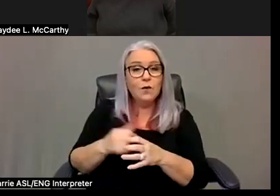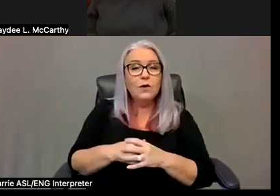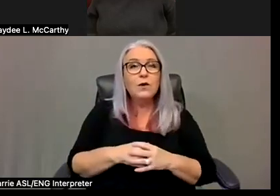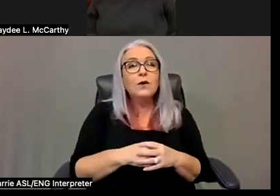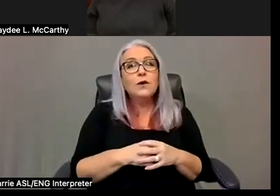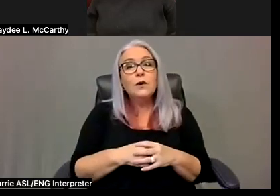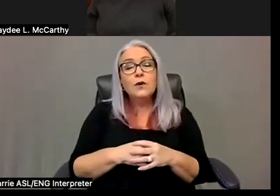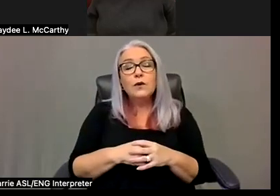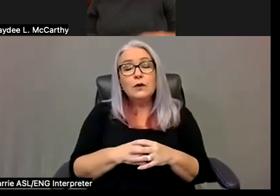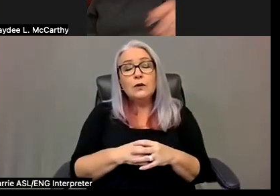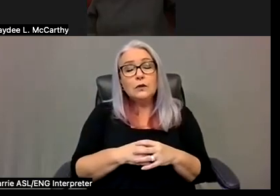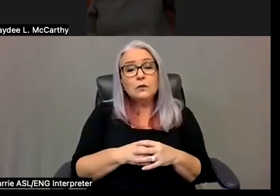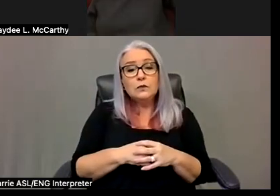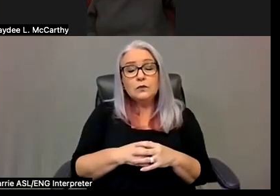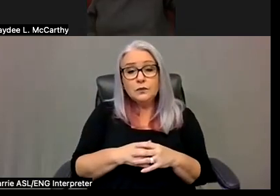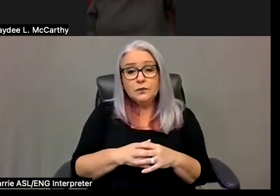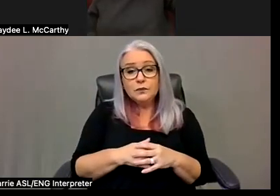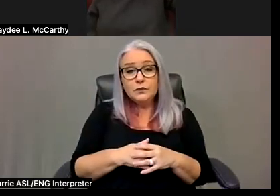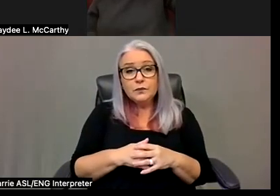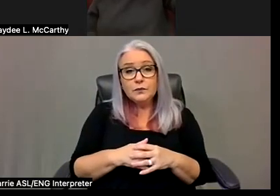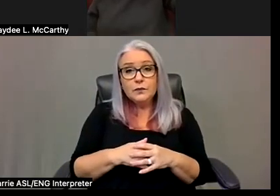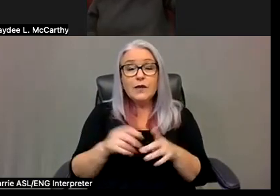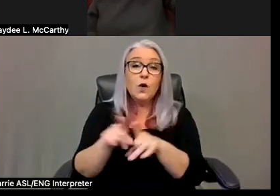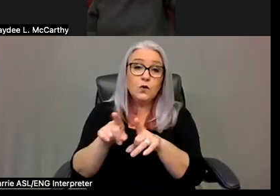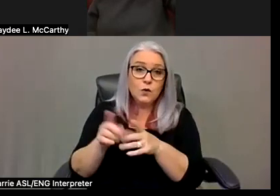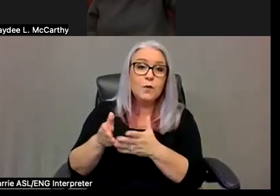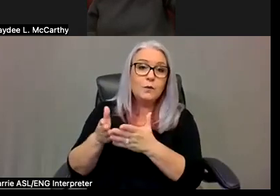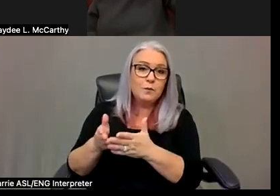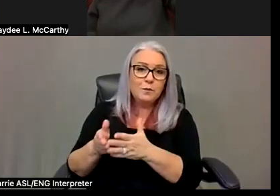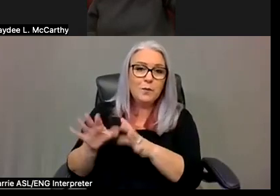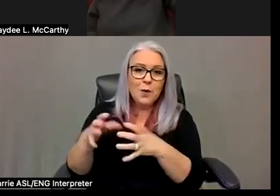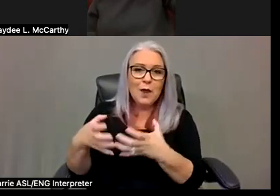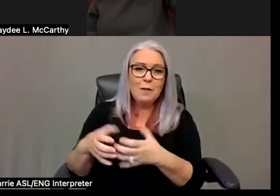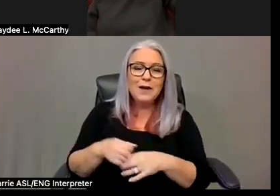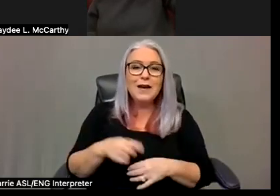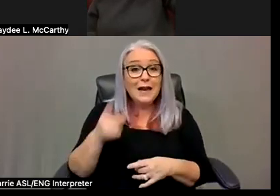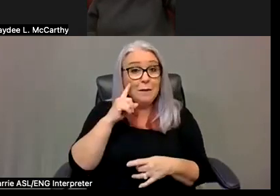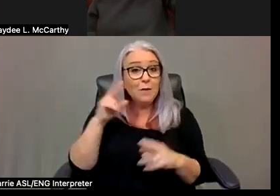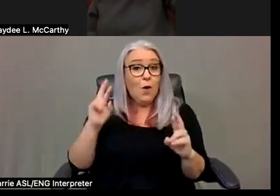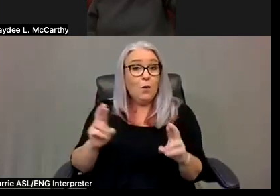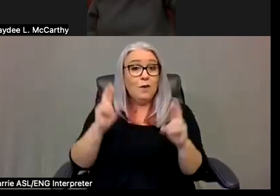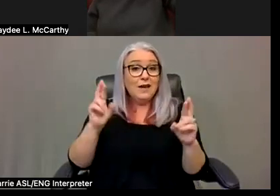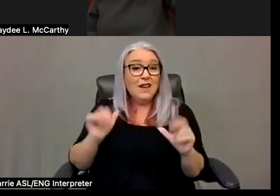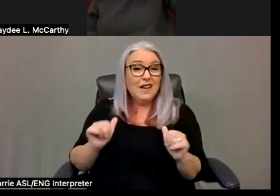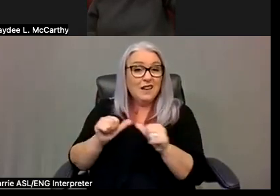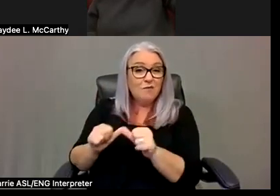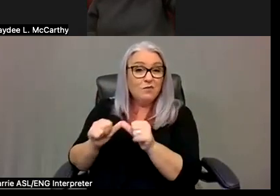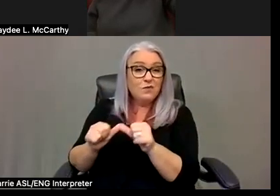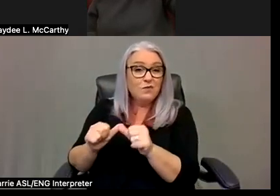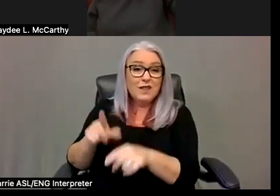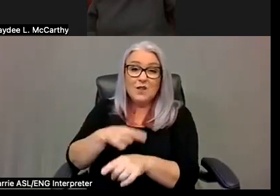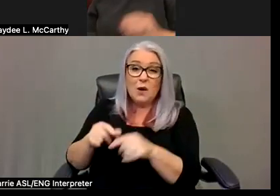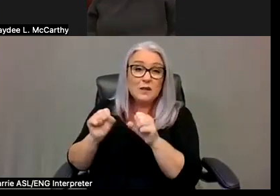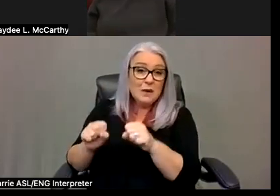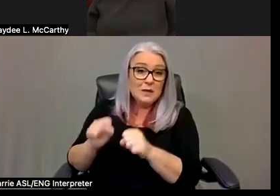as the boat club. And I hope that it can stay as long as possible. But at the same time, I think,